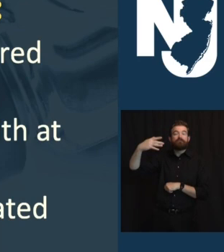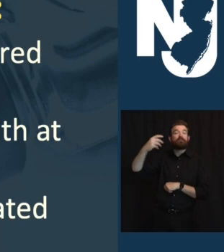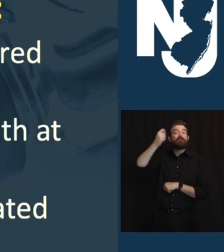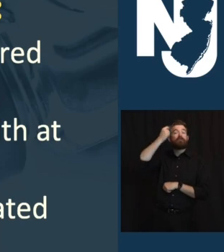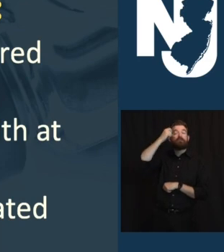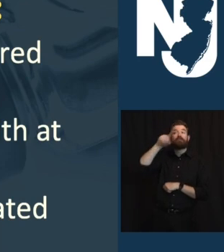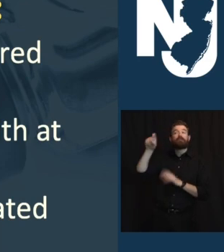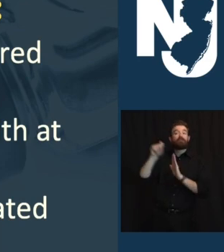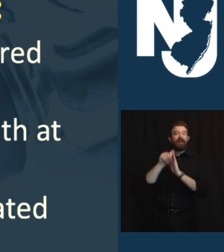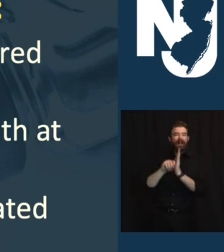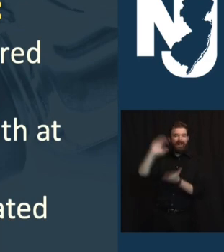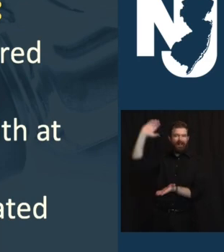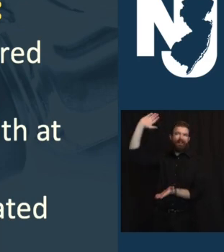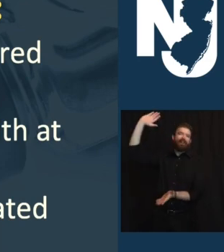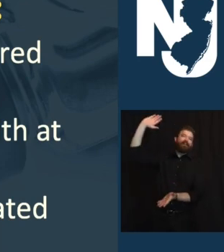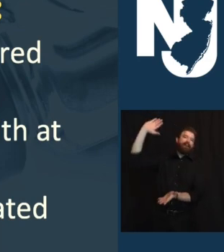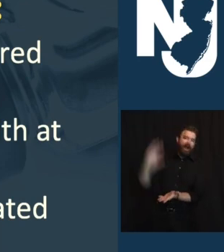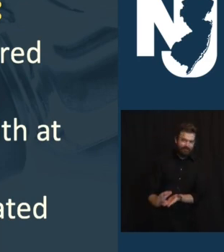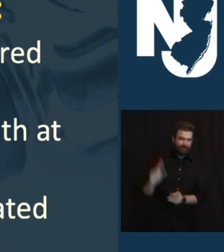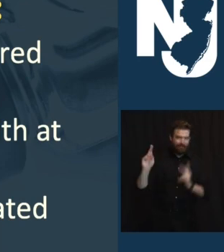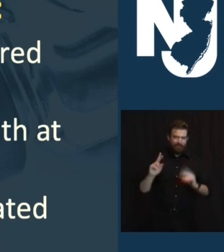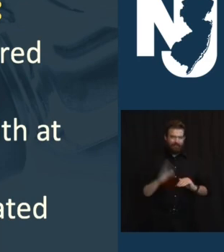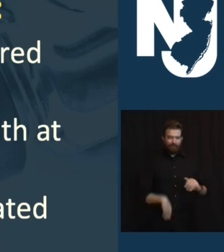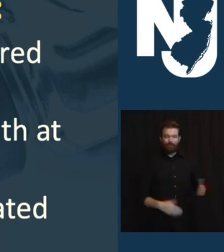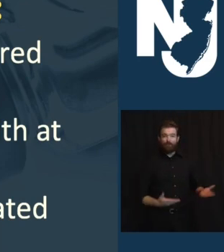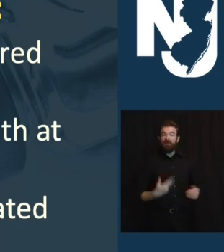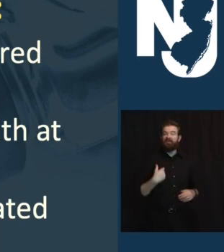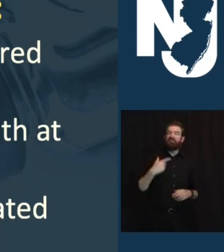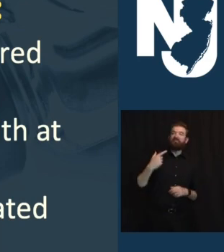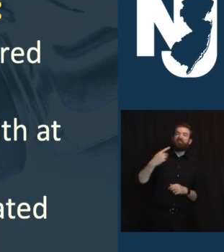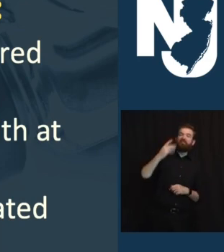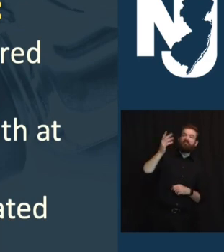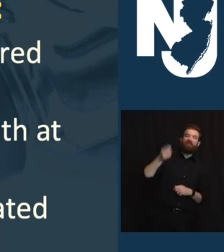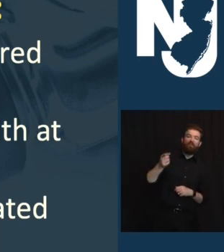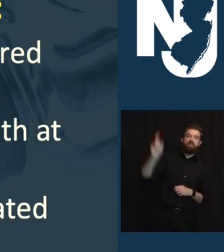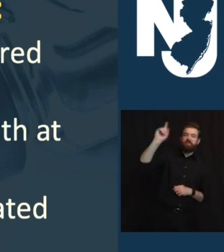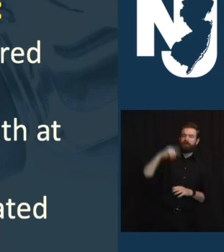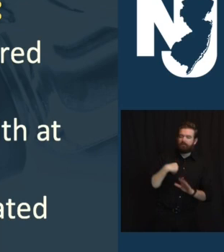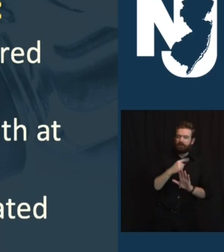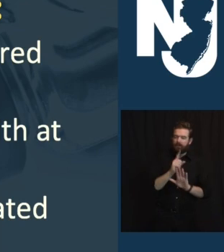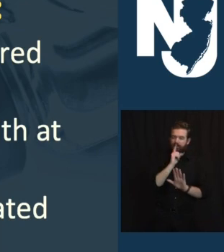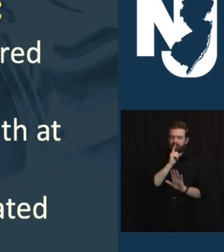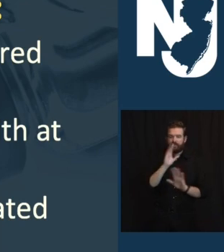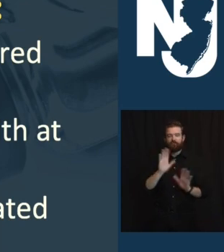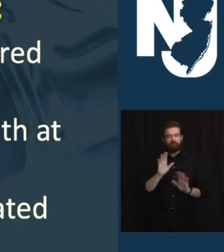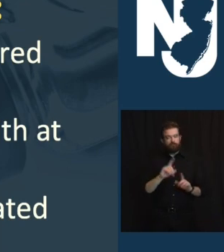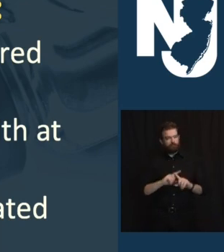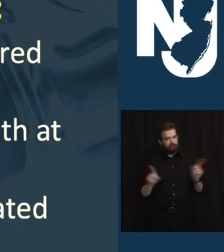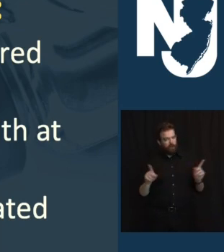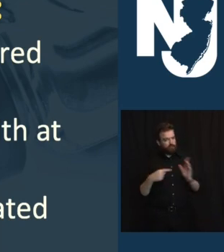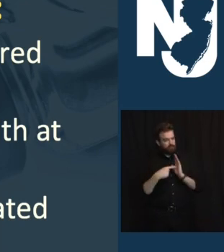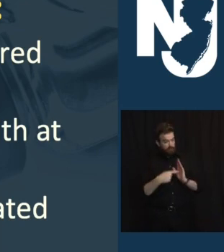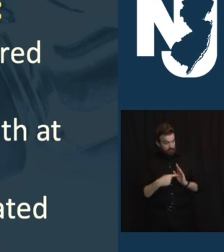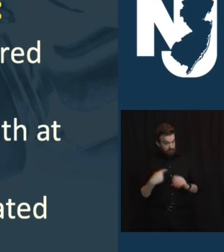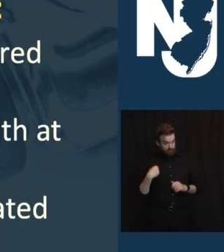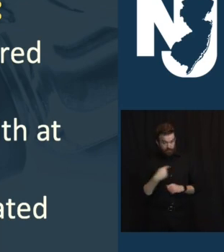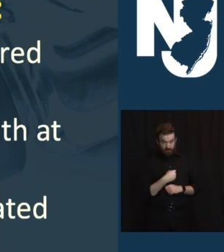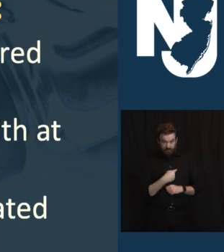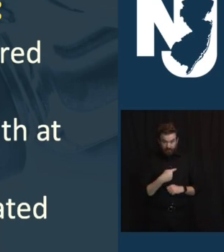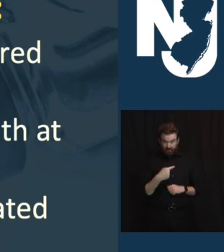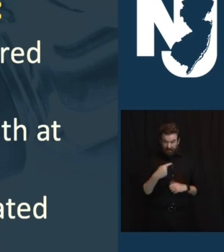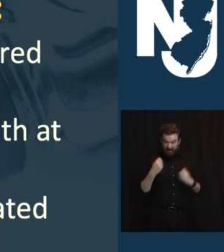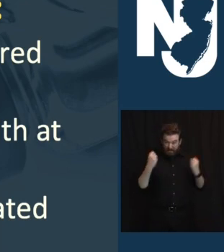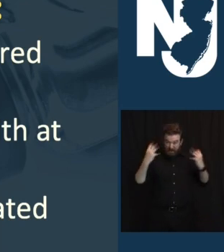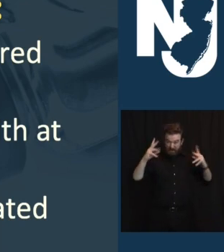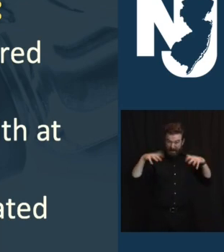no disrespect to them, but I think it pays a whole lot of respect to our vaccination effort, and especially, folks, to your willingness